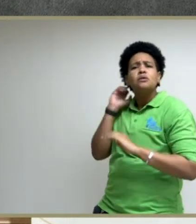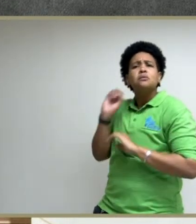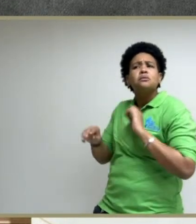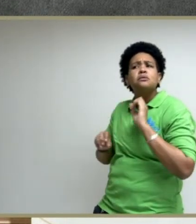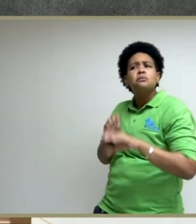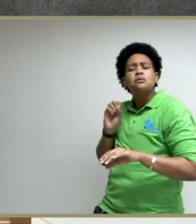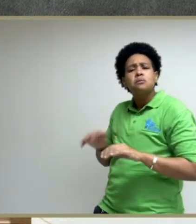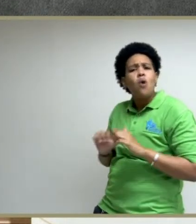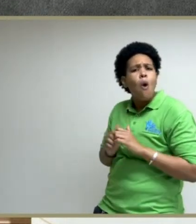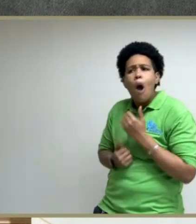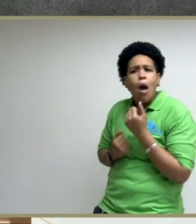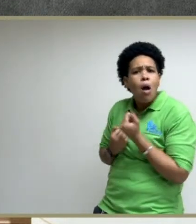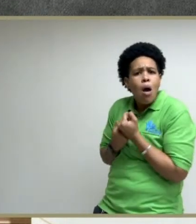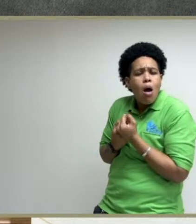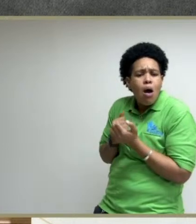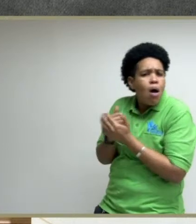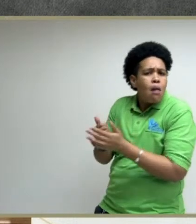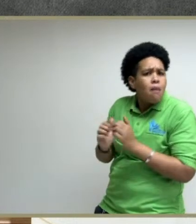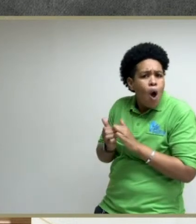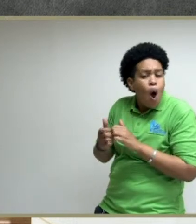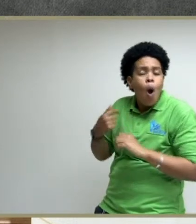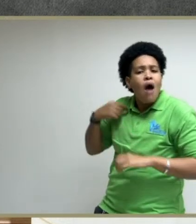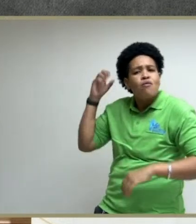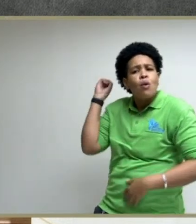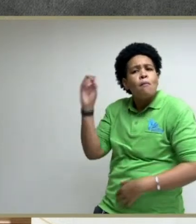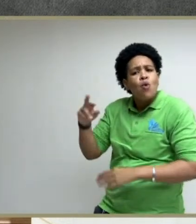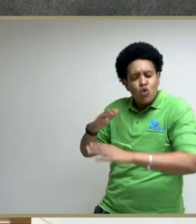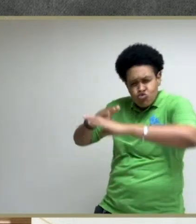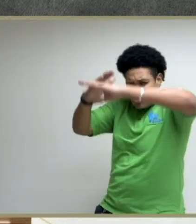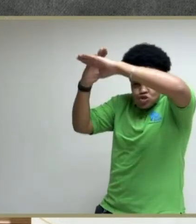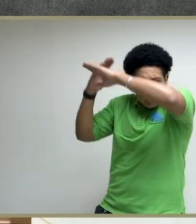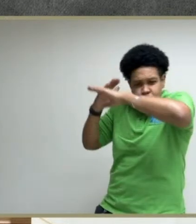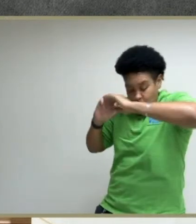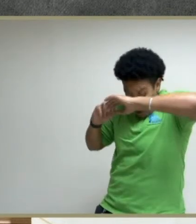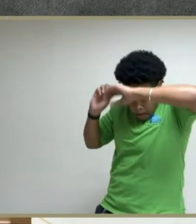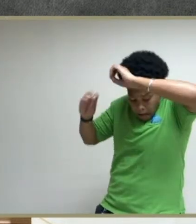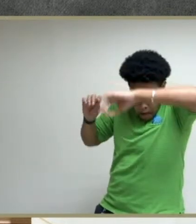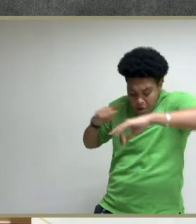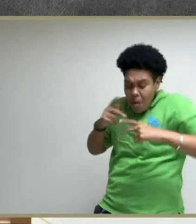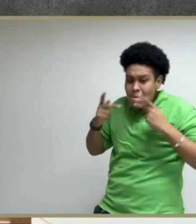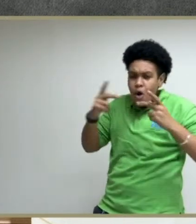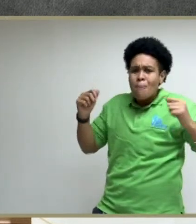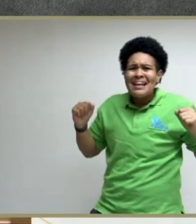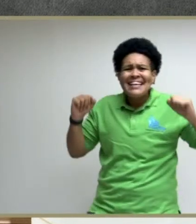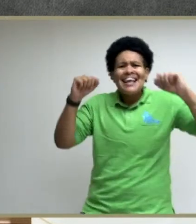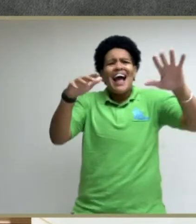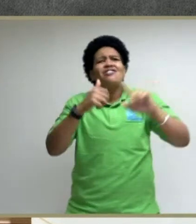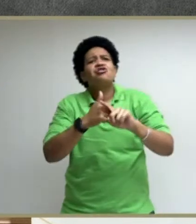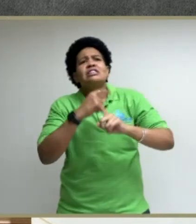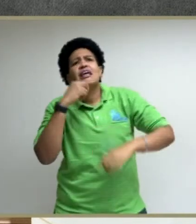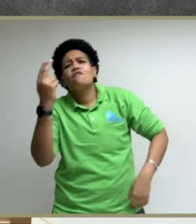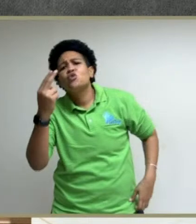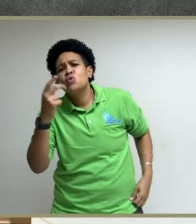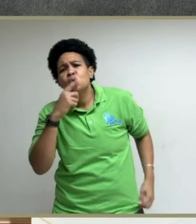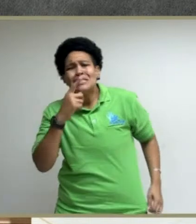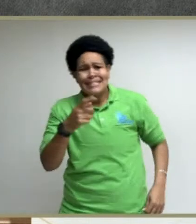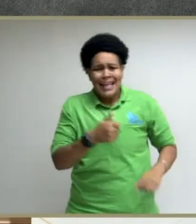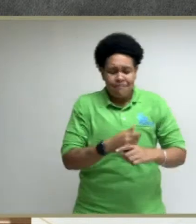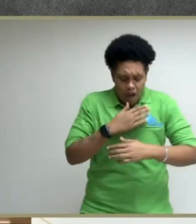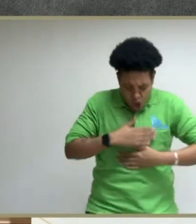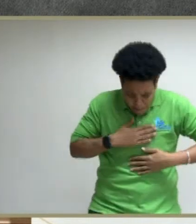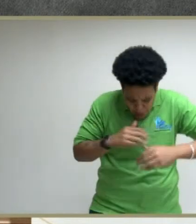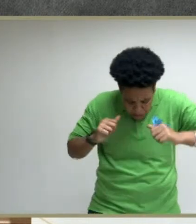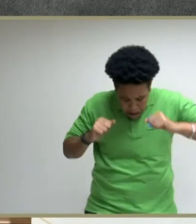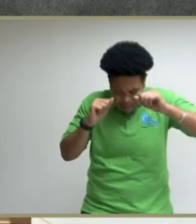that after we had imposed restrictions on public gatherings in terms of the use of places of